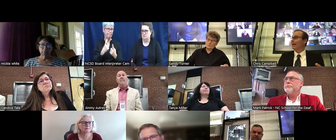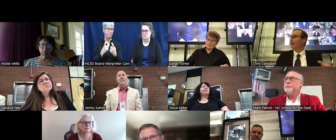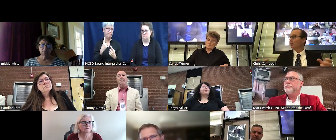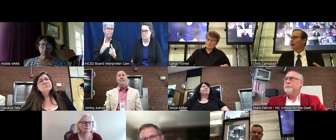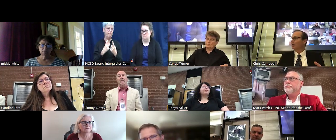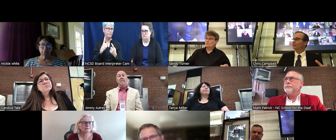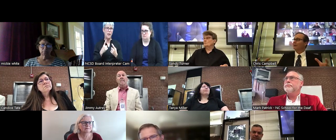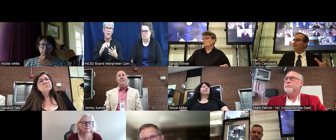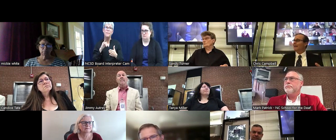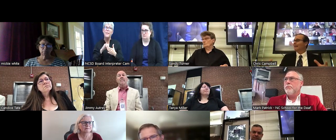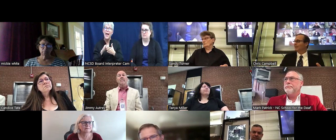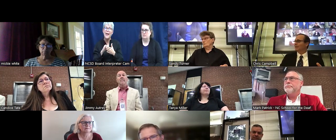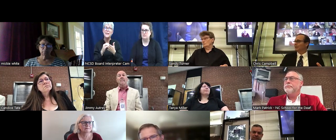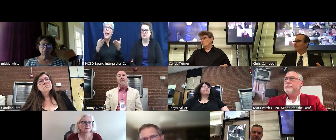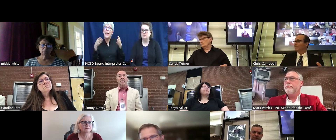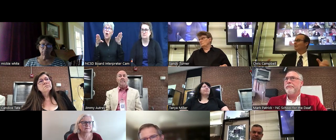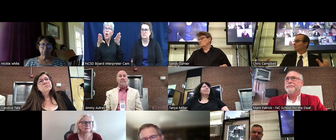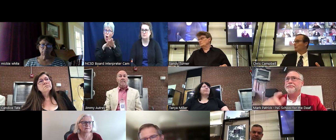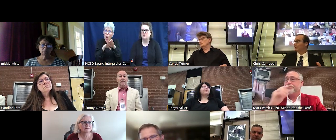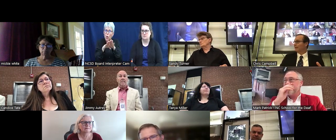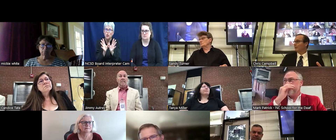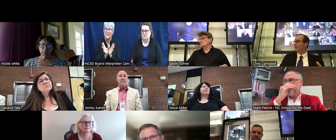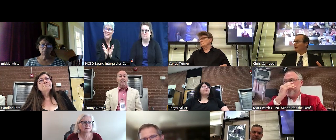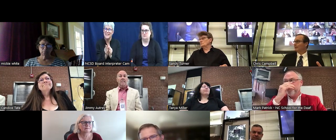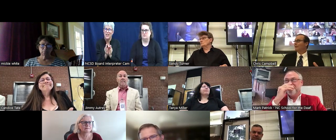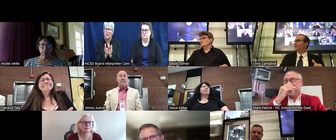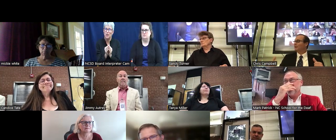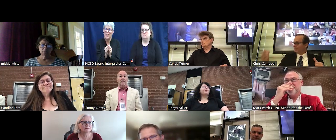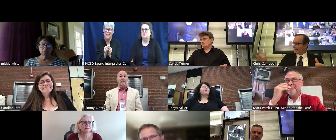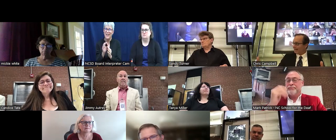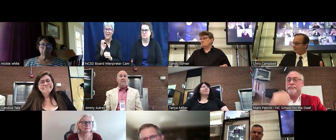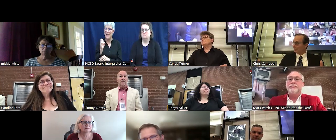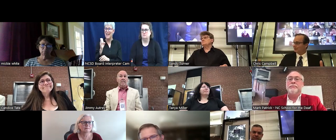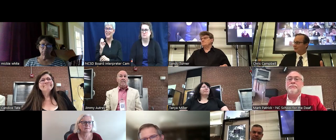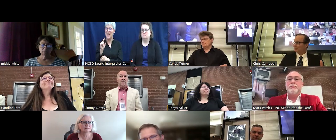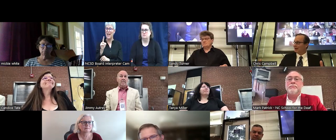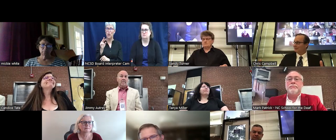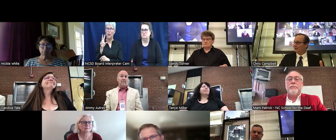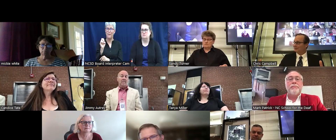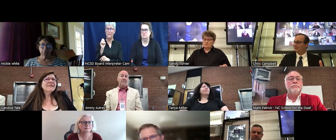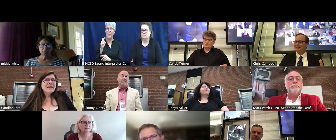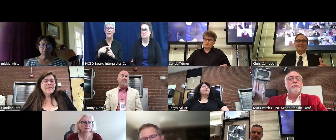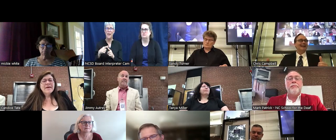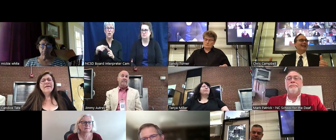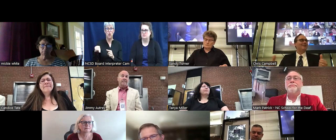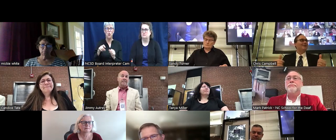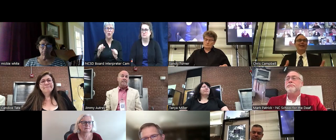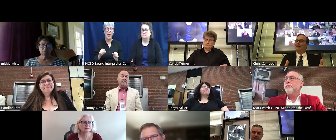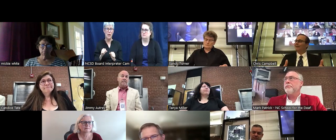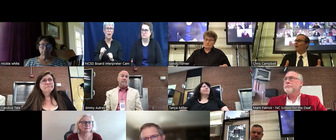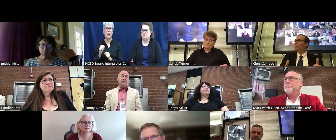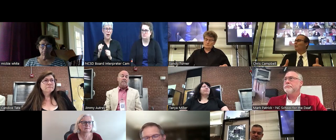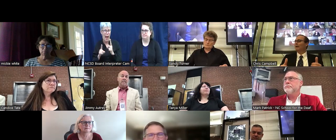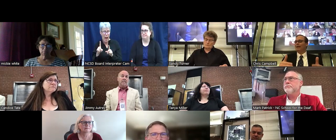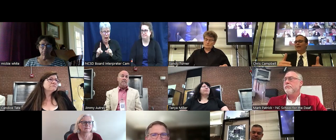in a closed or executive session because it's personnel, so that you can ask questions about folks. And